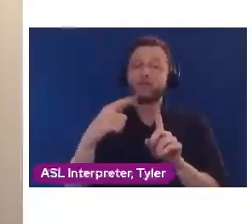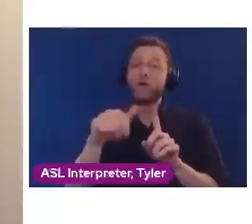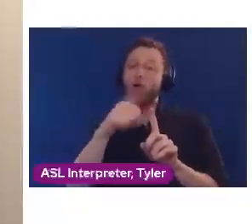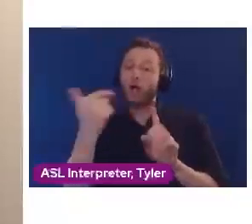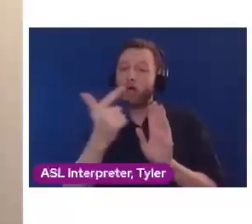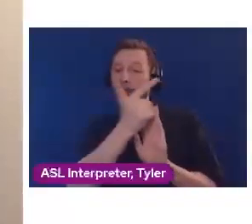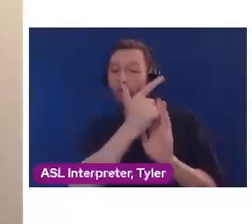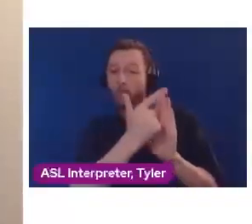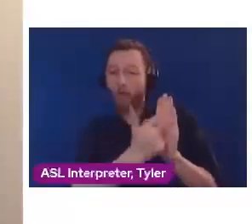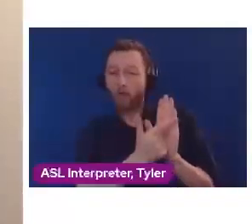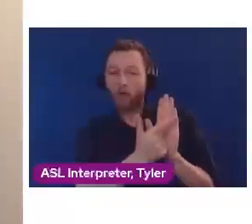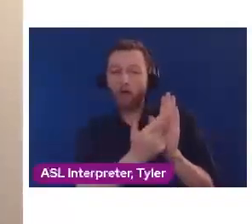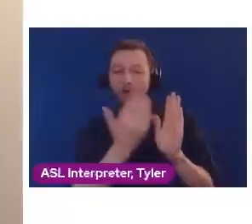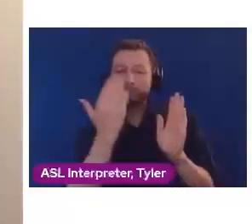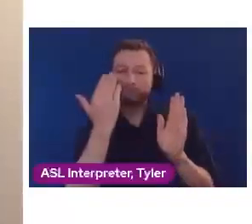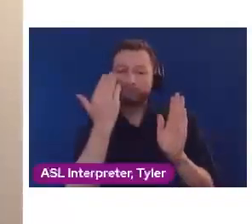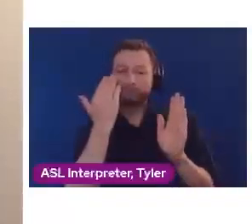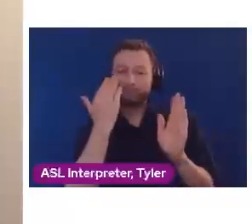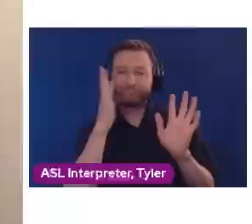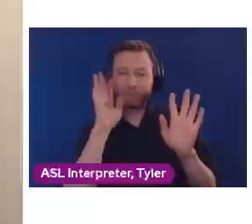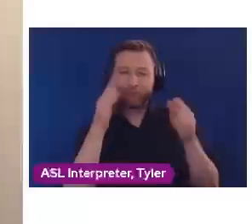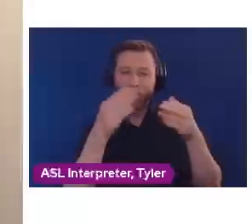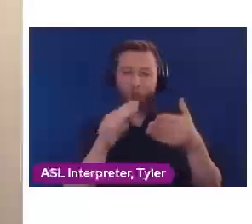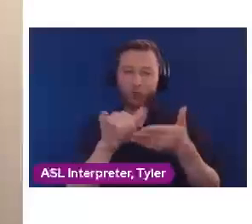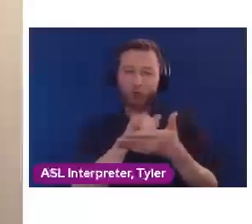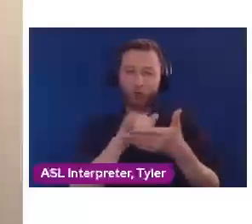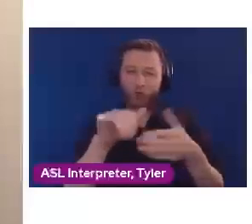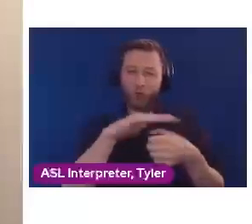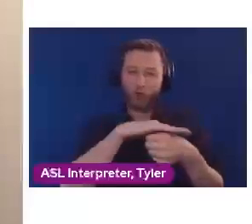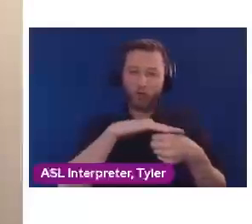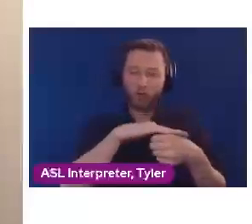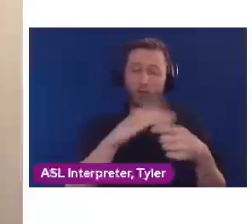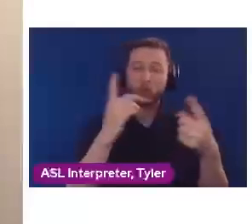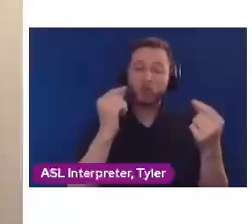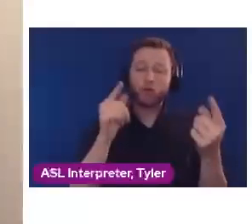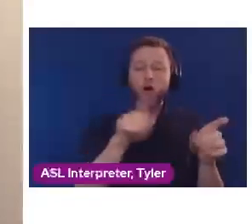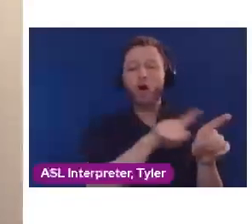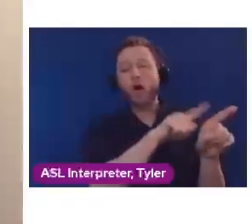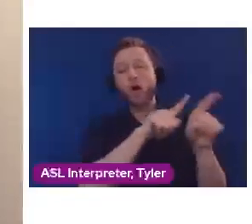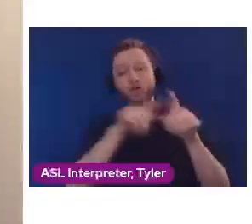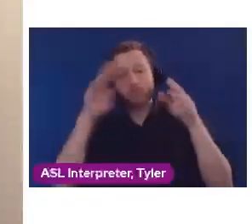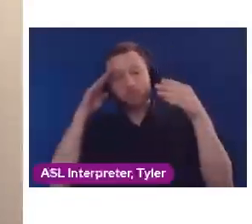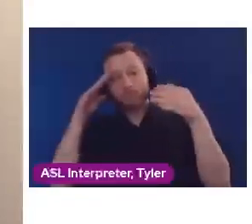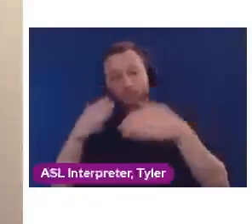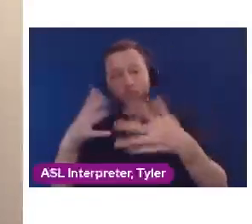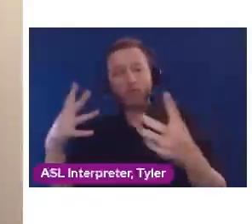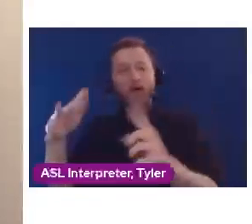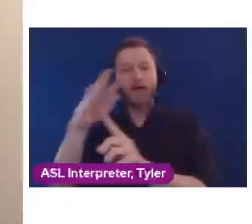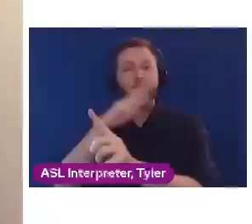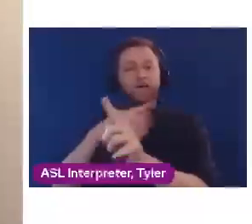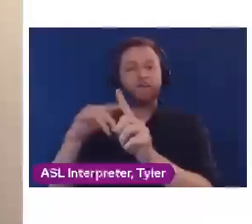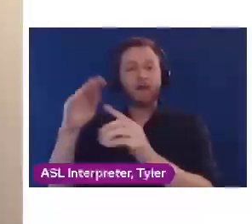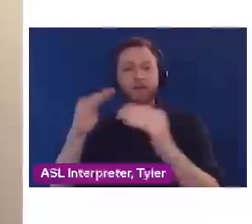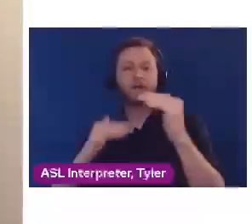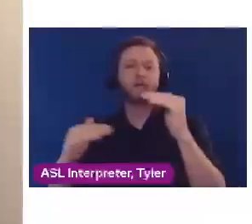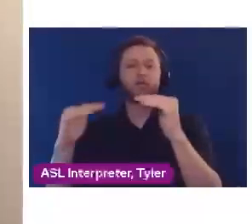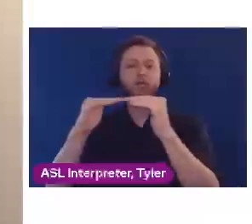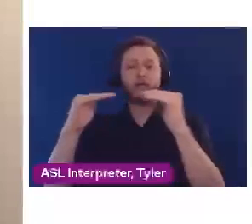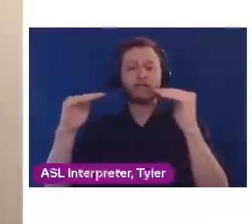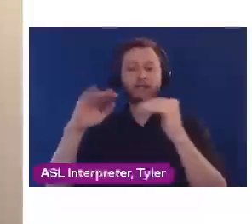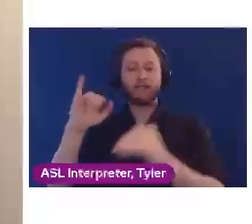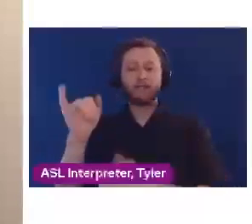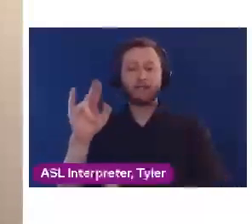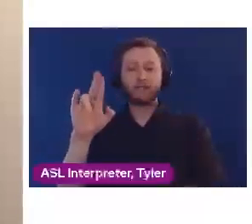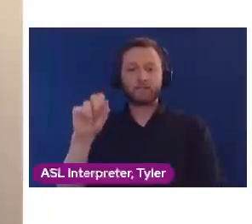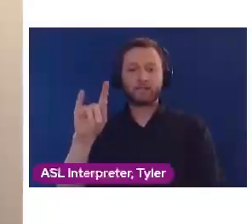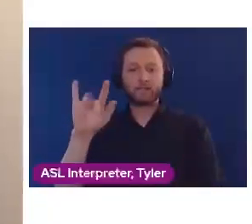of the things that we're working on here for our community, we also do a lot of environmental justice work on the island, particularly around